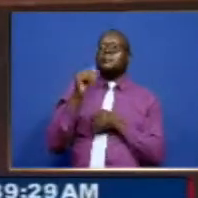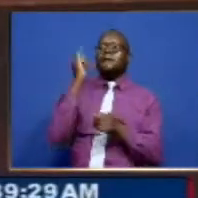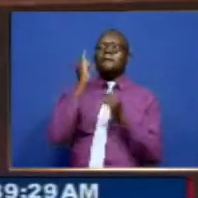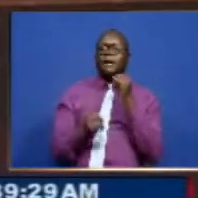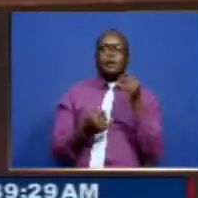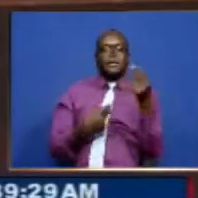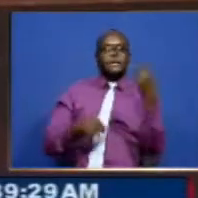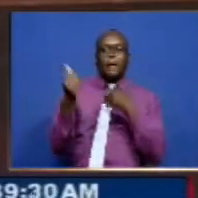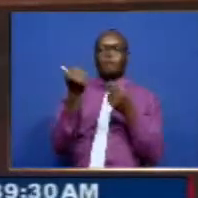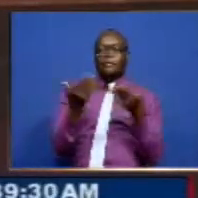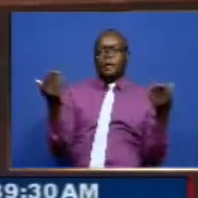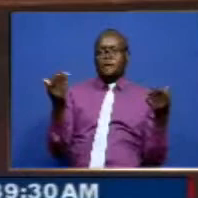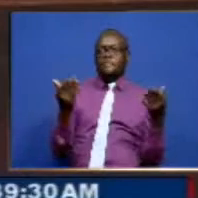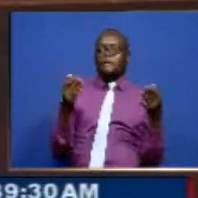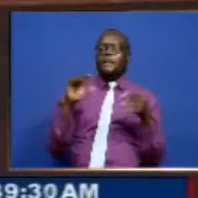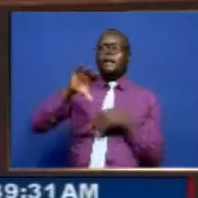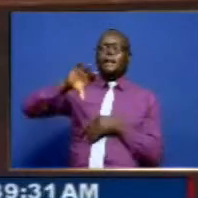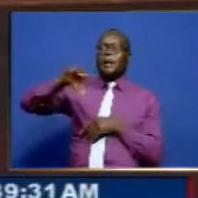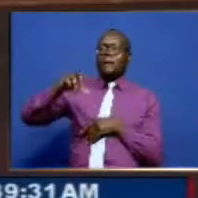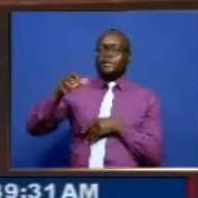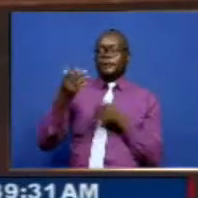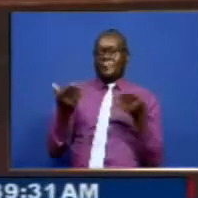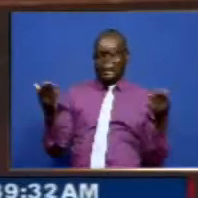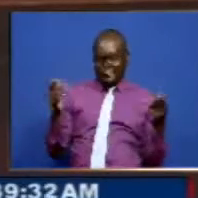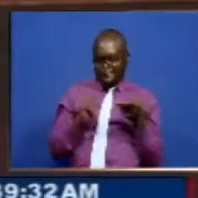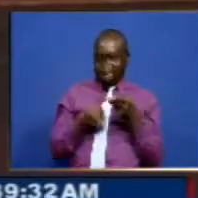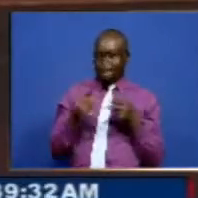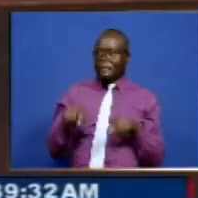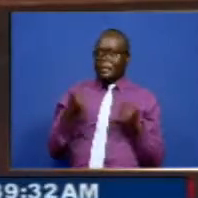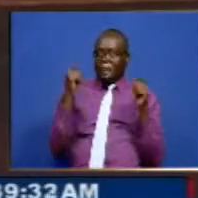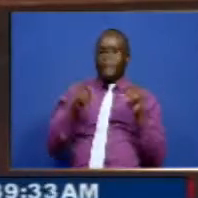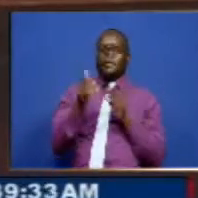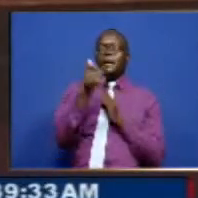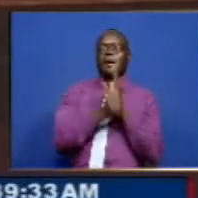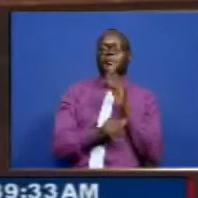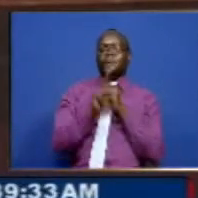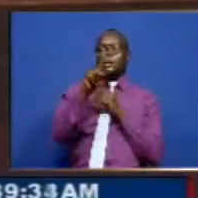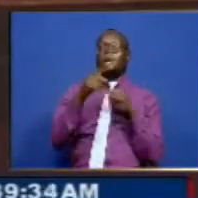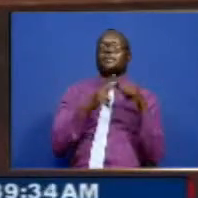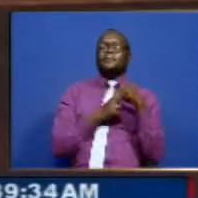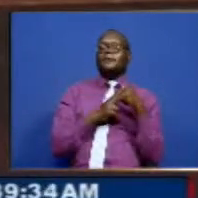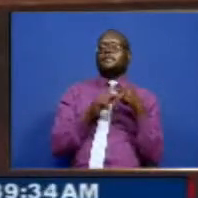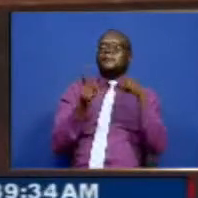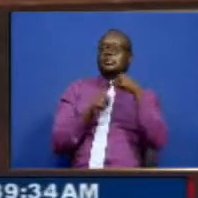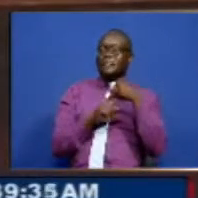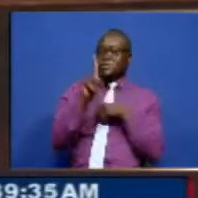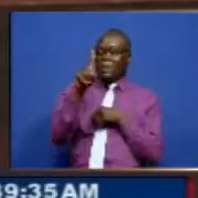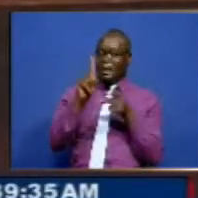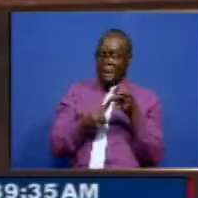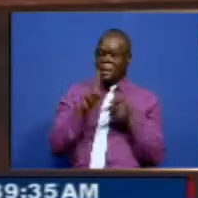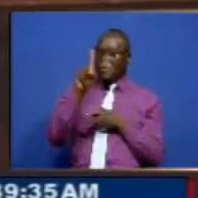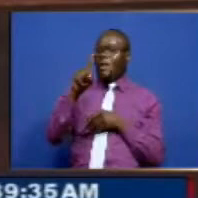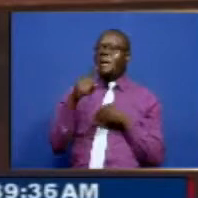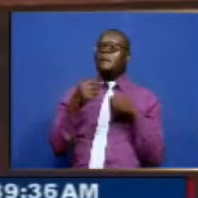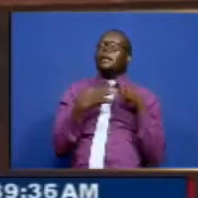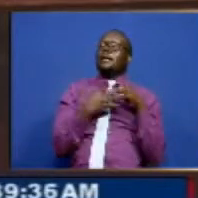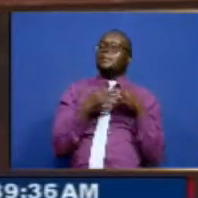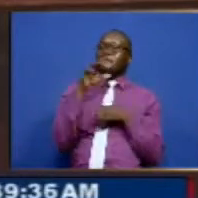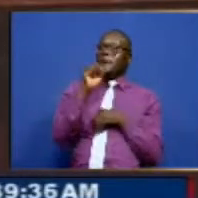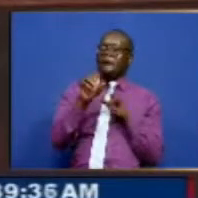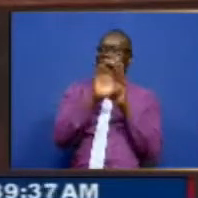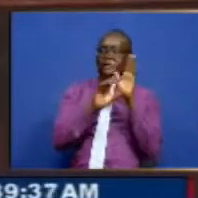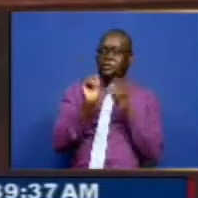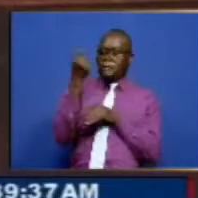assets. D, violation of Articles 176(1) and 185 of the Constitution of